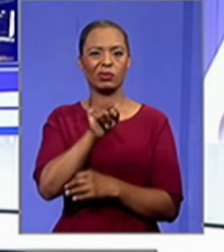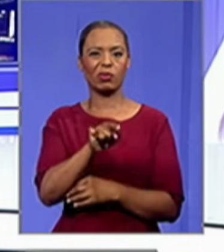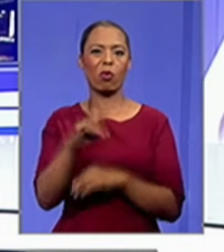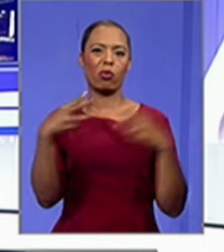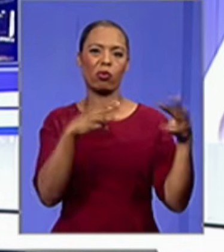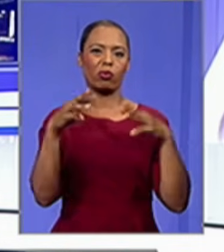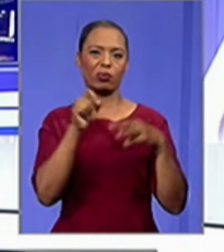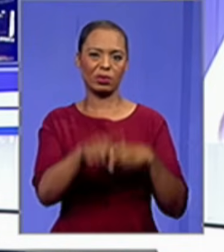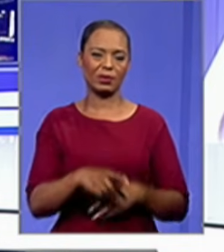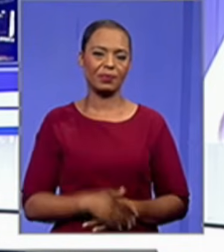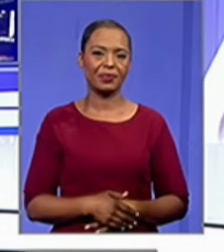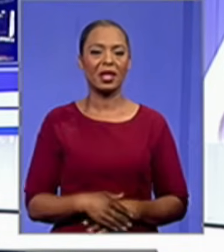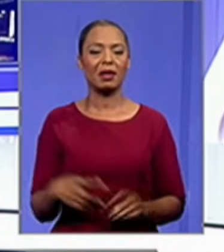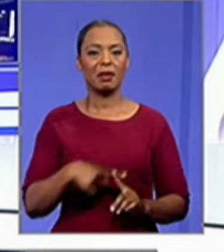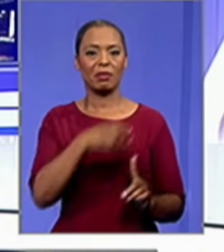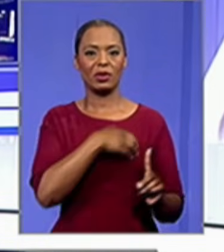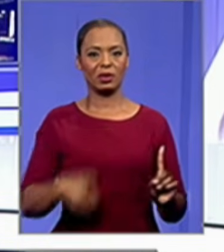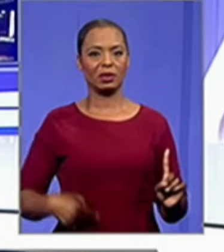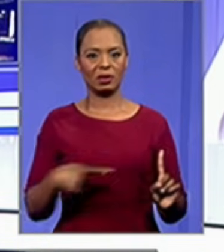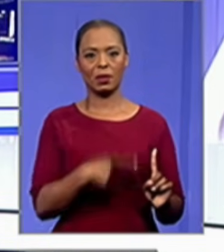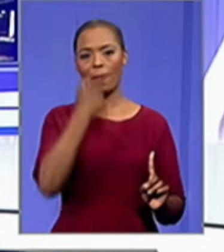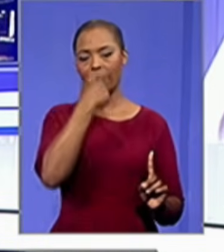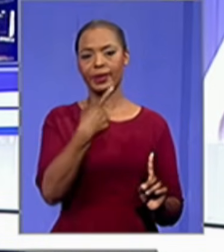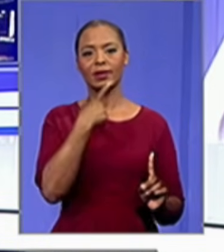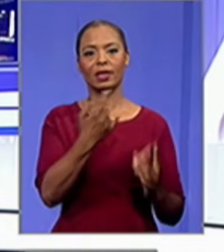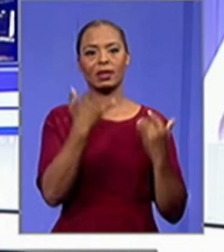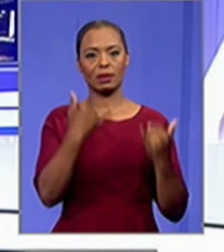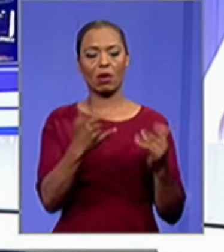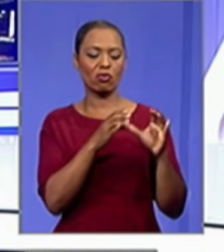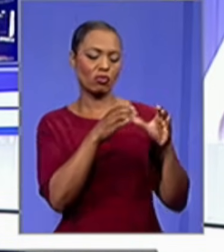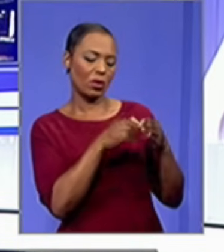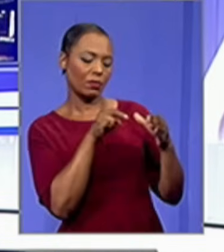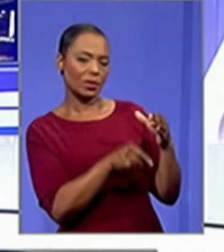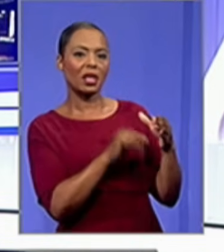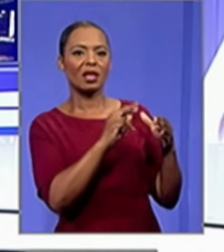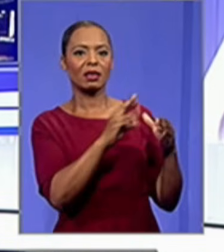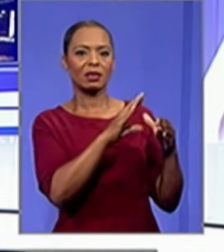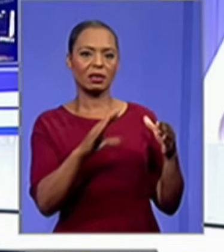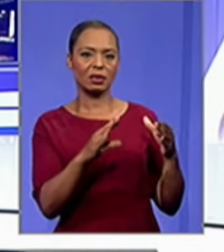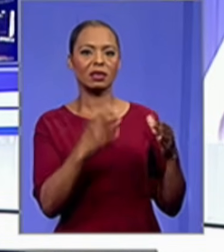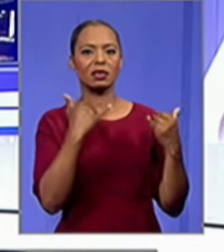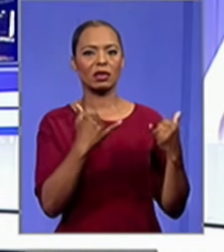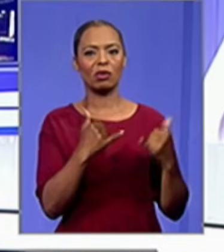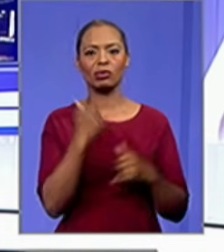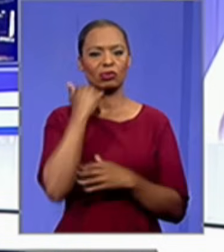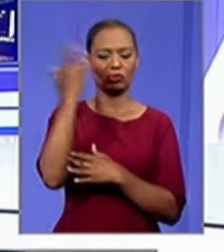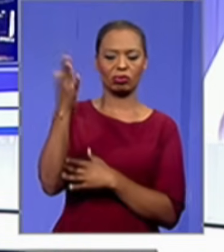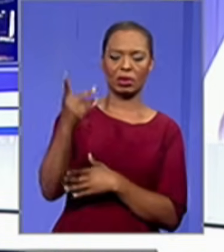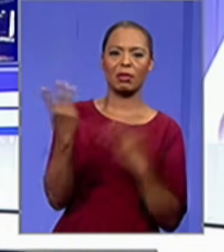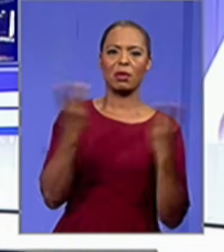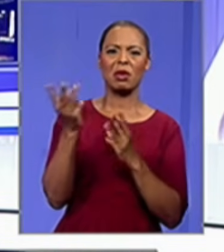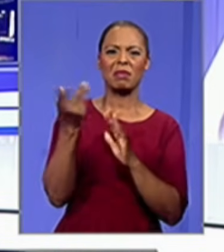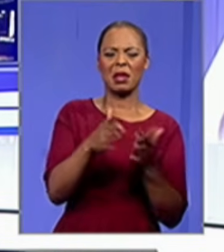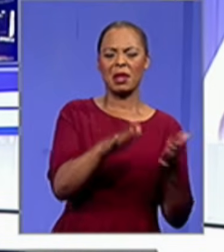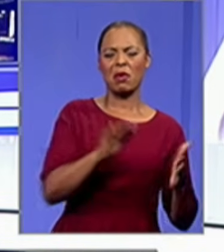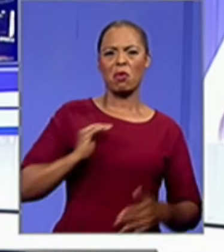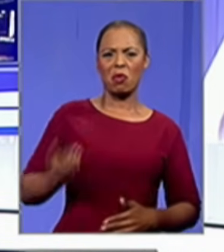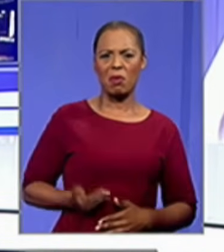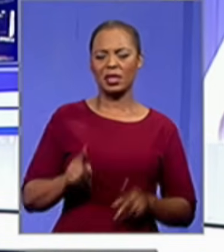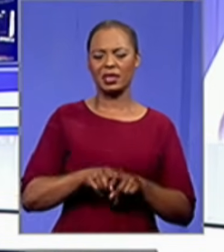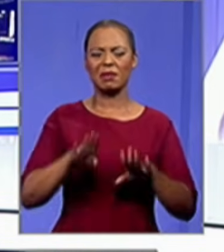wa ANC Cyril Ramaphosa o re bjalo ka mokgatlo ba tshwela ka mare dipolao tša badudi go balwa bana le